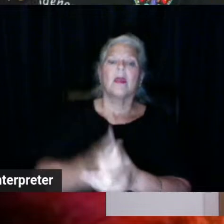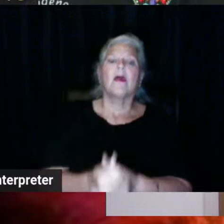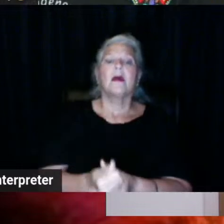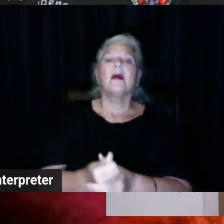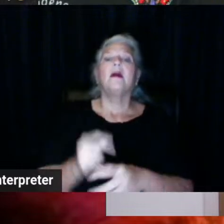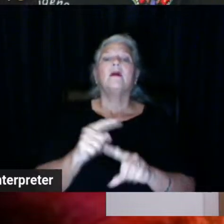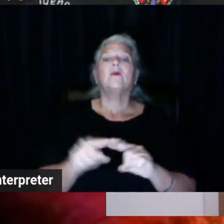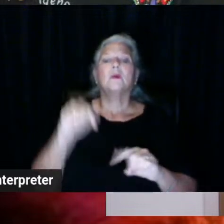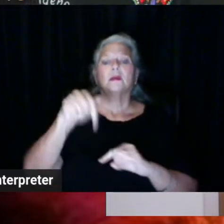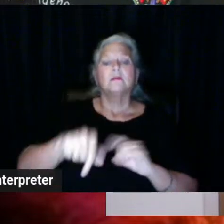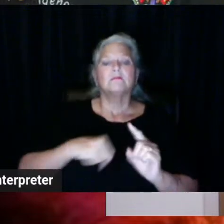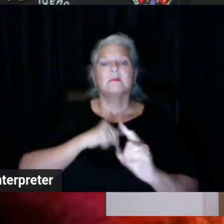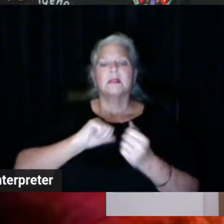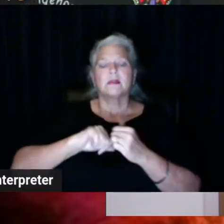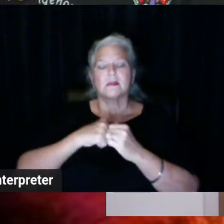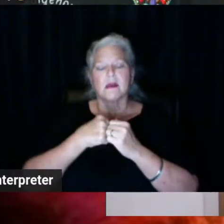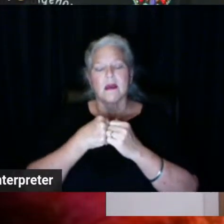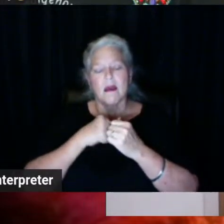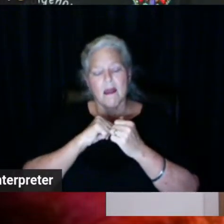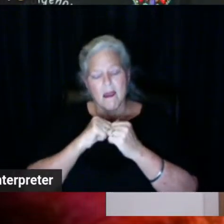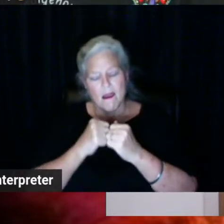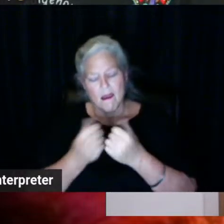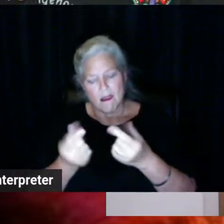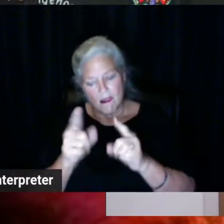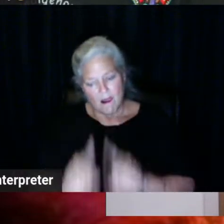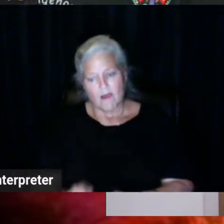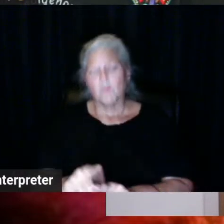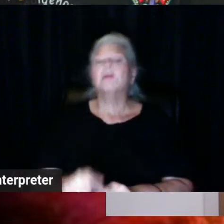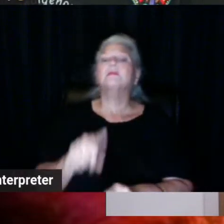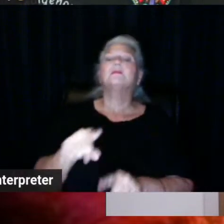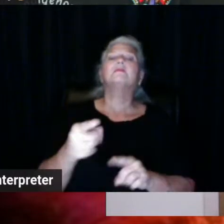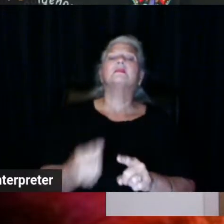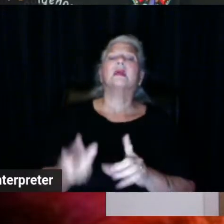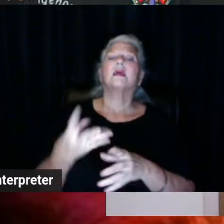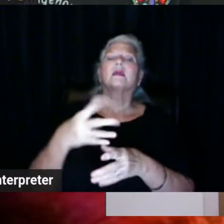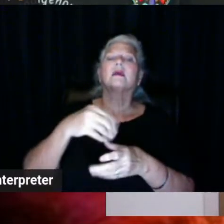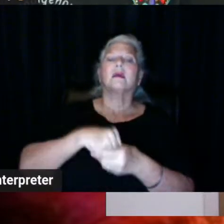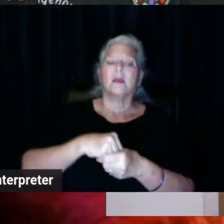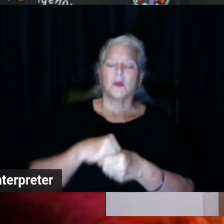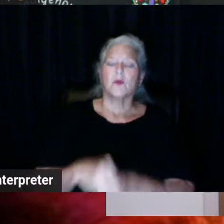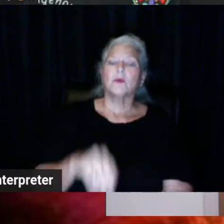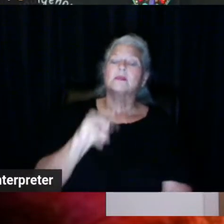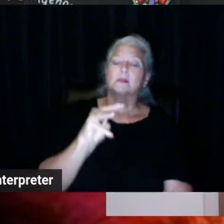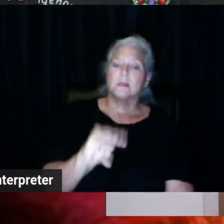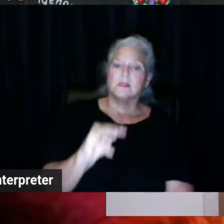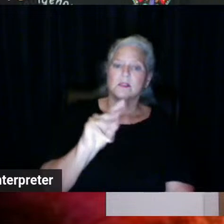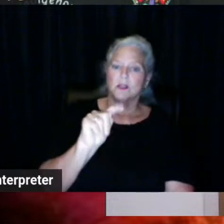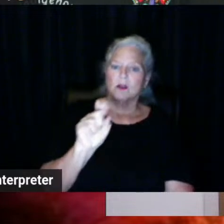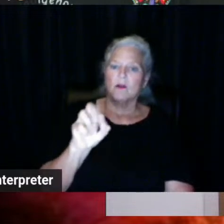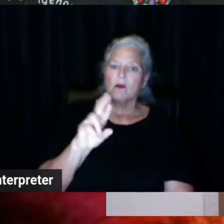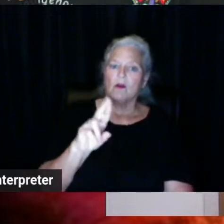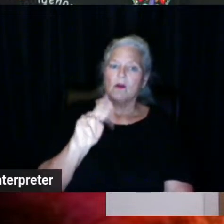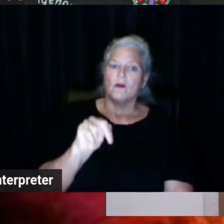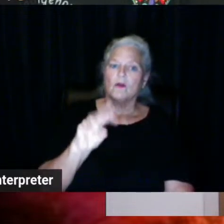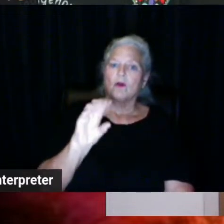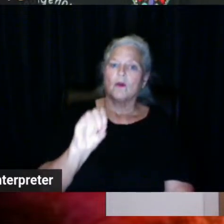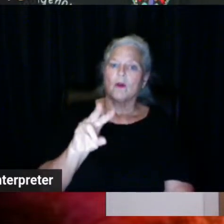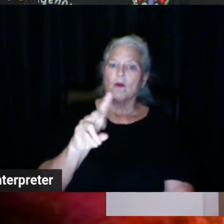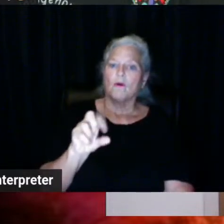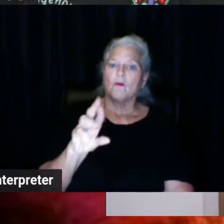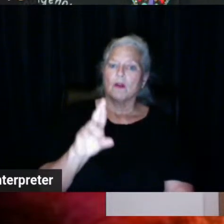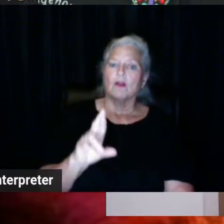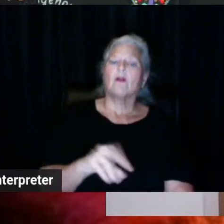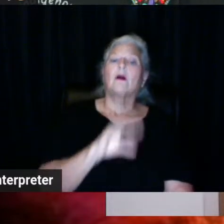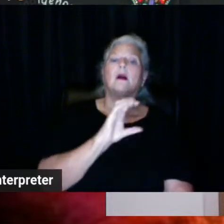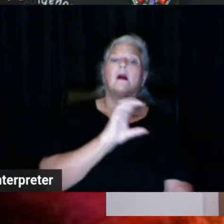increases employee turnover, both of which are extremely costly. Canton PD has an 18% turnover in